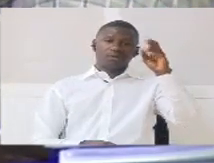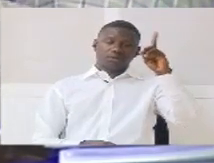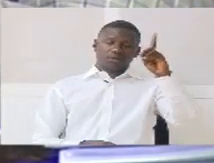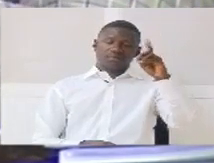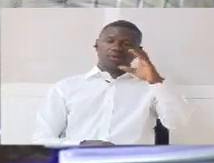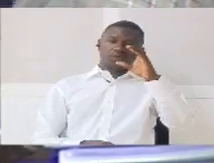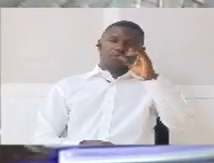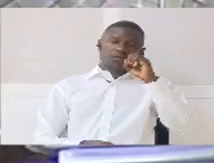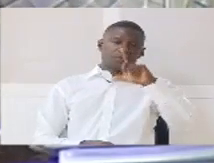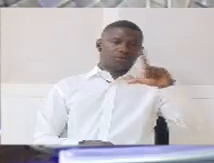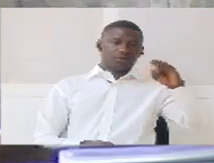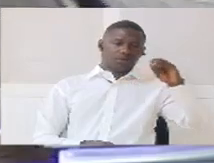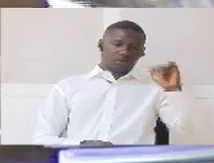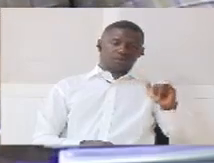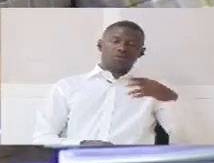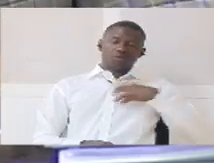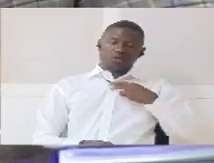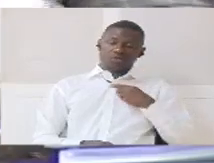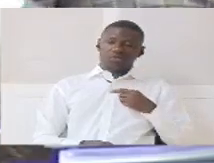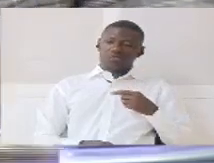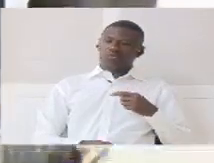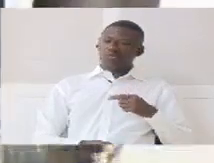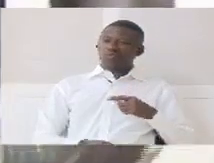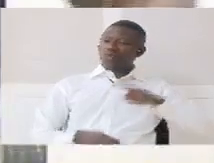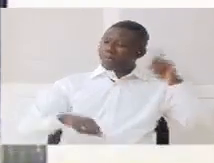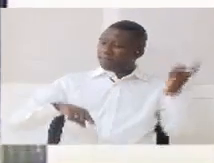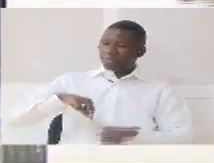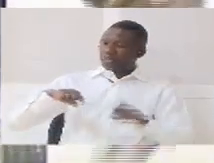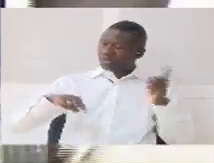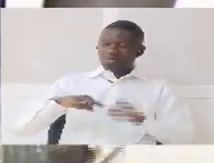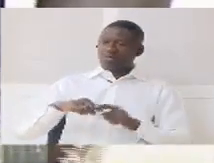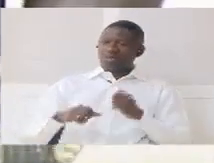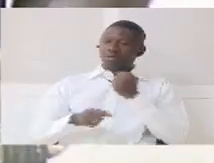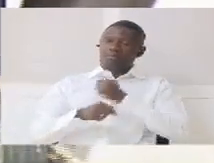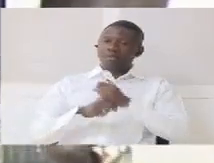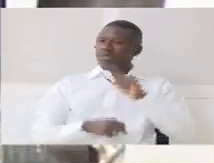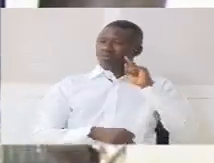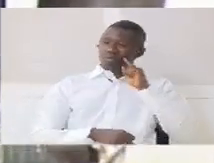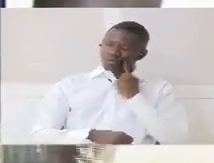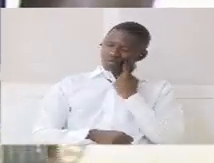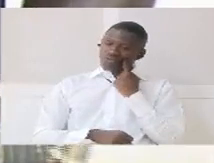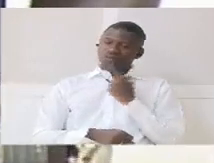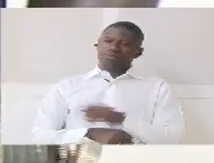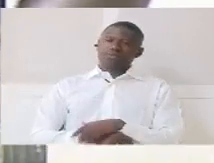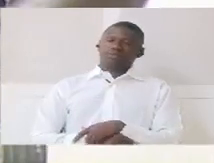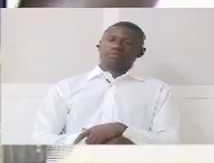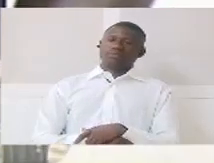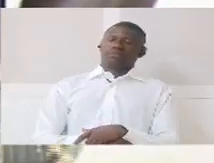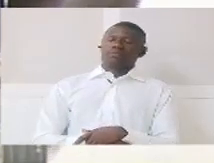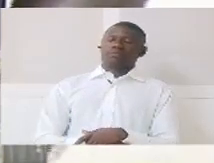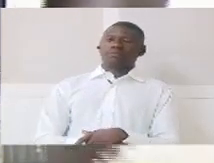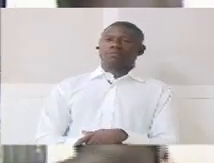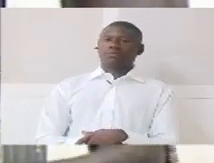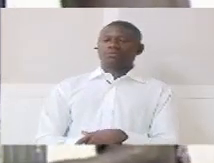further. That's your testimony. Amunda ilasi adiaro koto munyetiko. David Koli lafta malundi lale